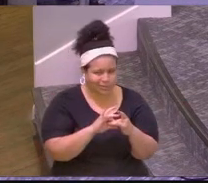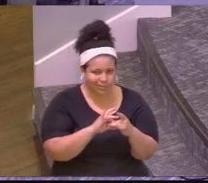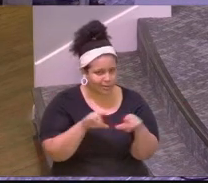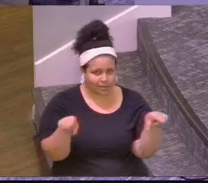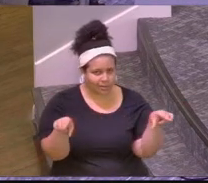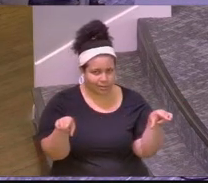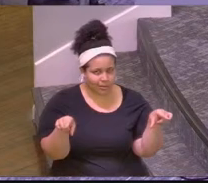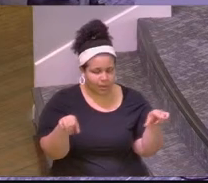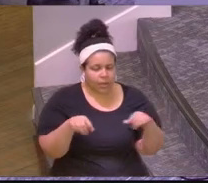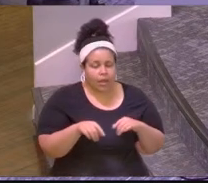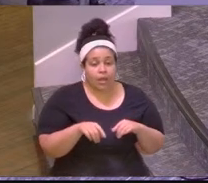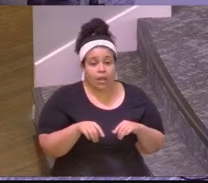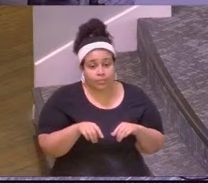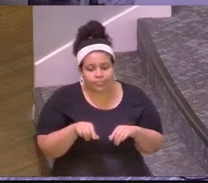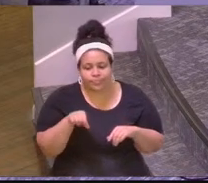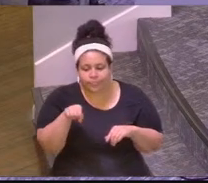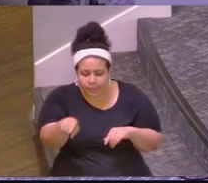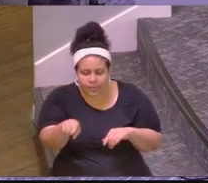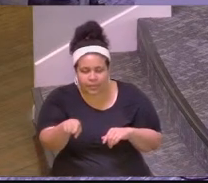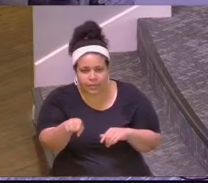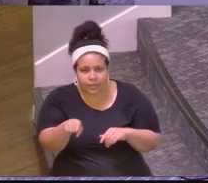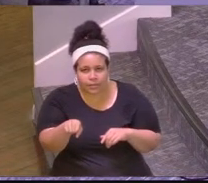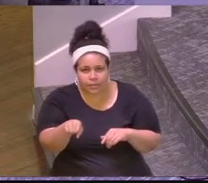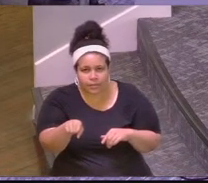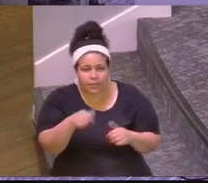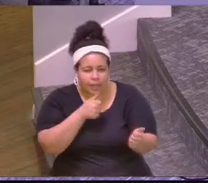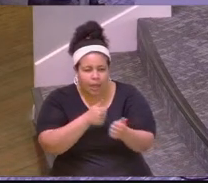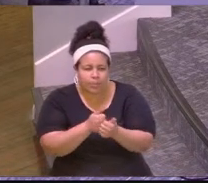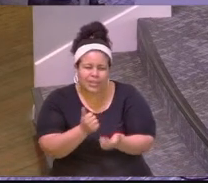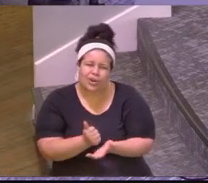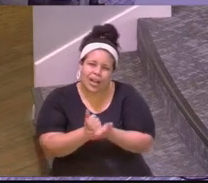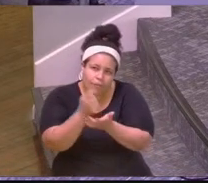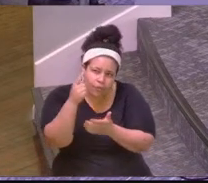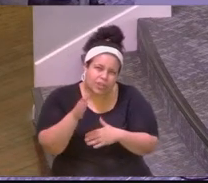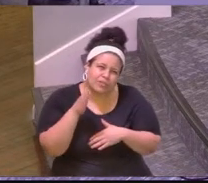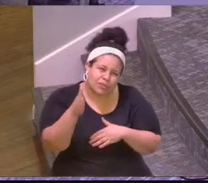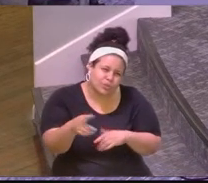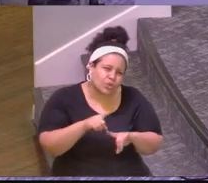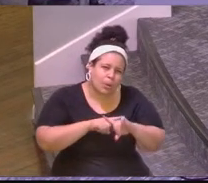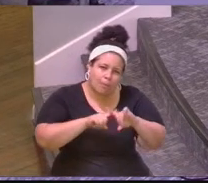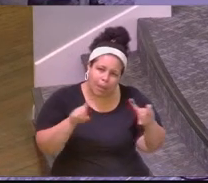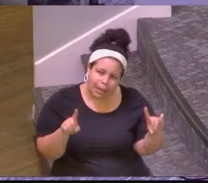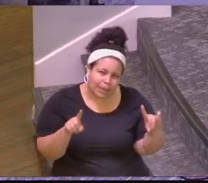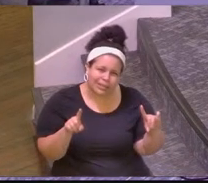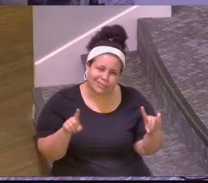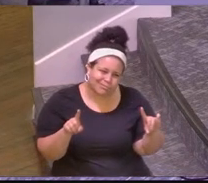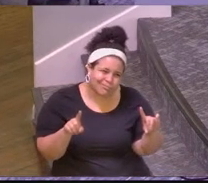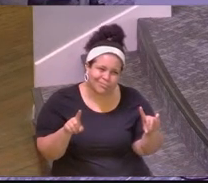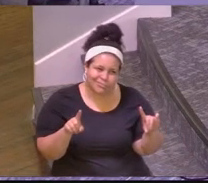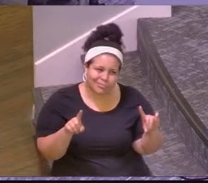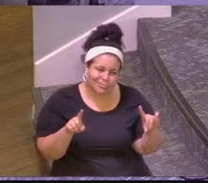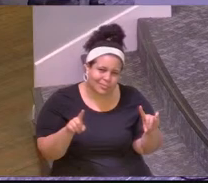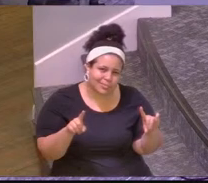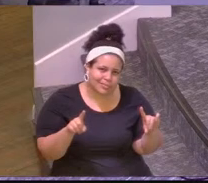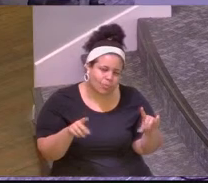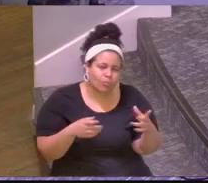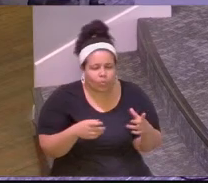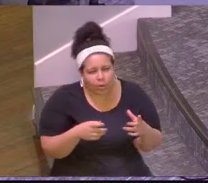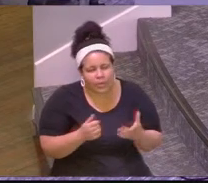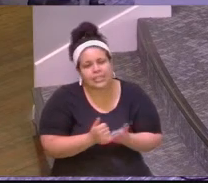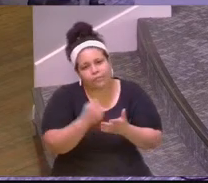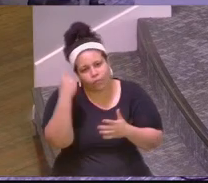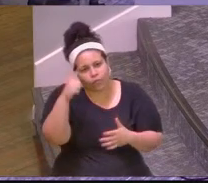have that information for possibly future sort of discussions or votes that we may have, in the immediate, I